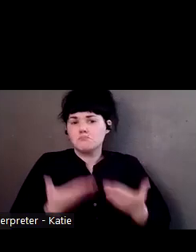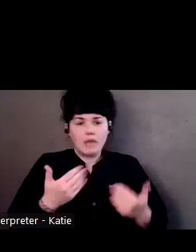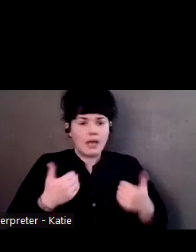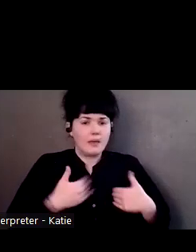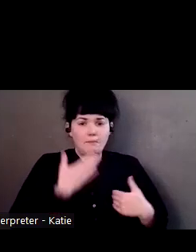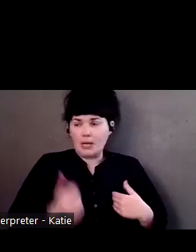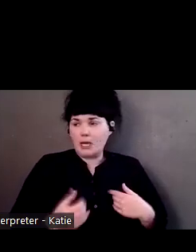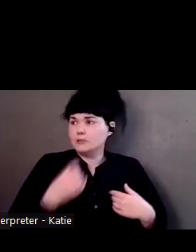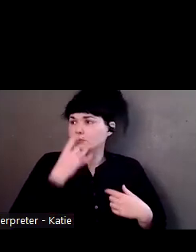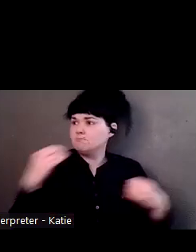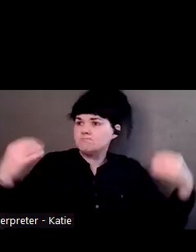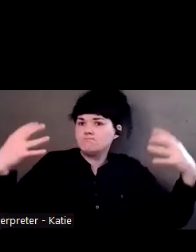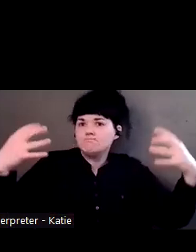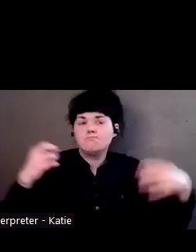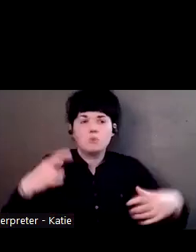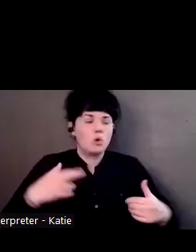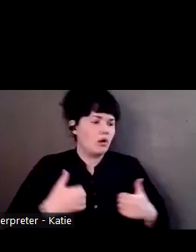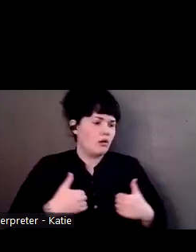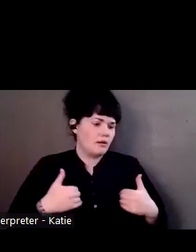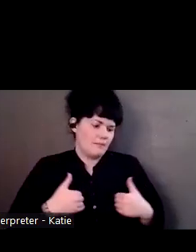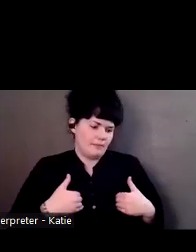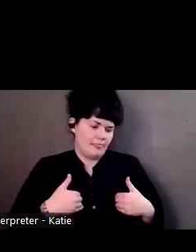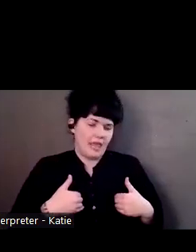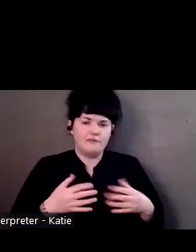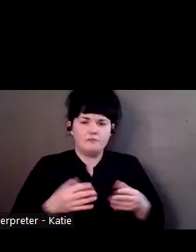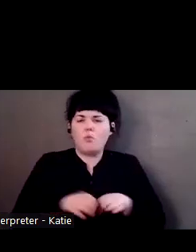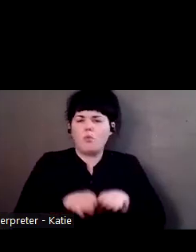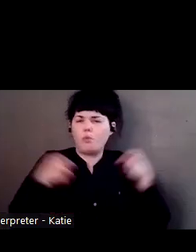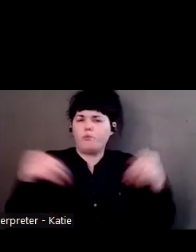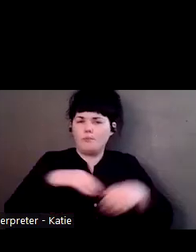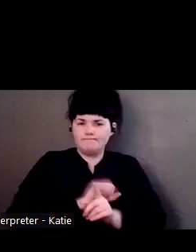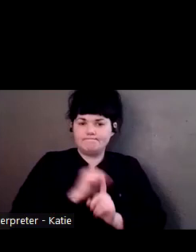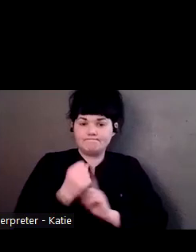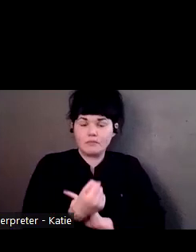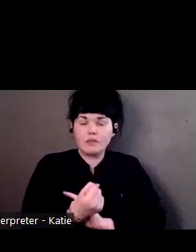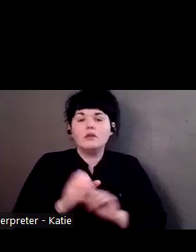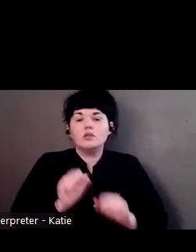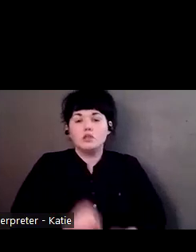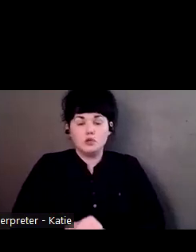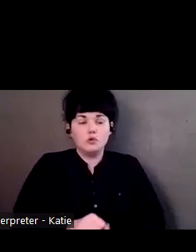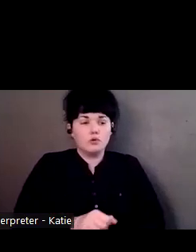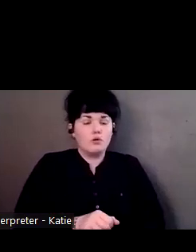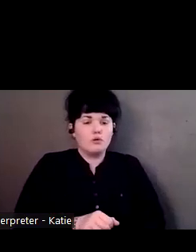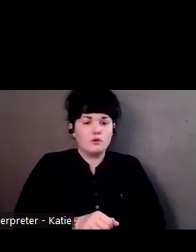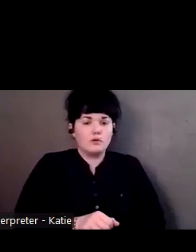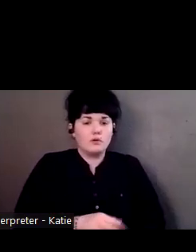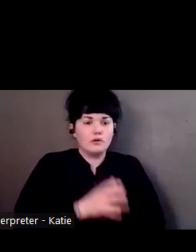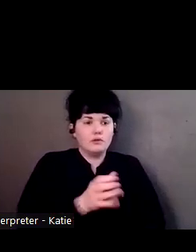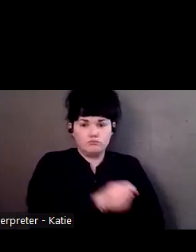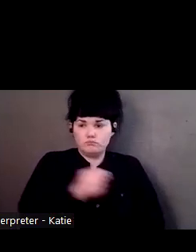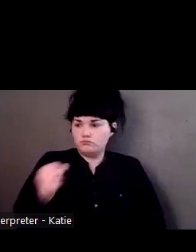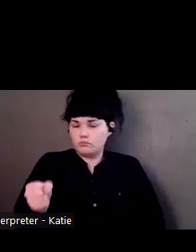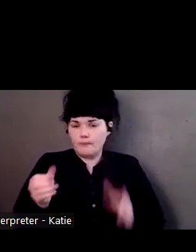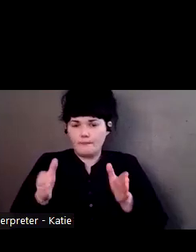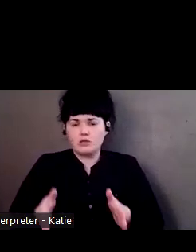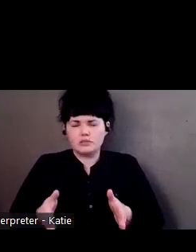panels or walls if they are in an open cubicle style setting, relocate the individual to a lower traffic environment, and